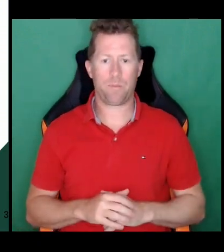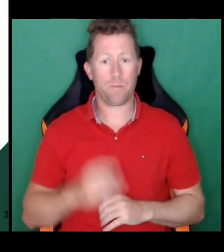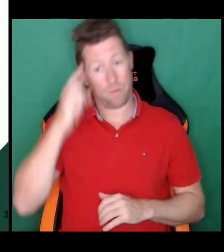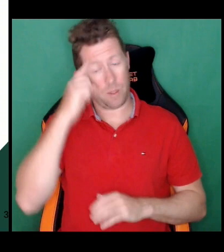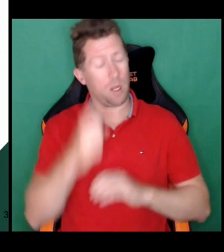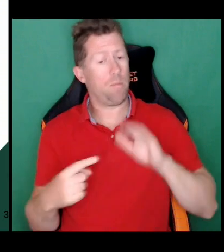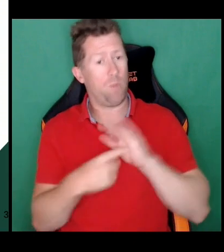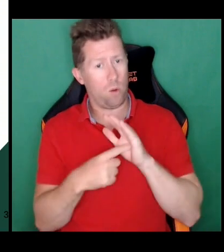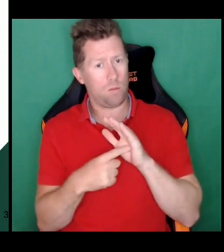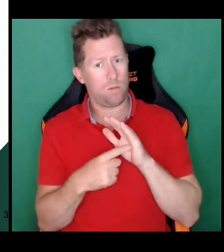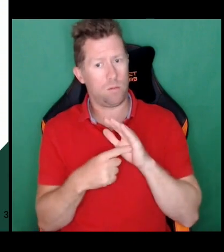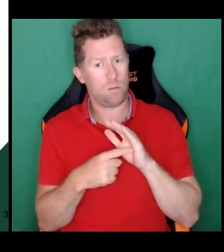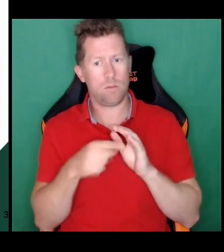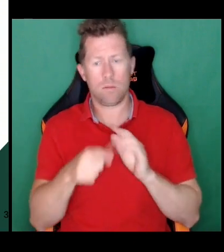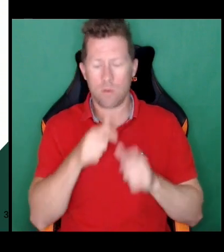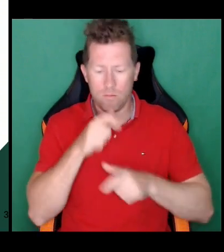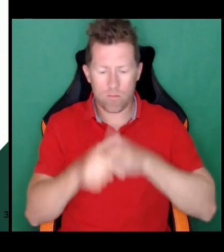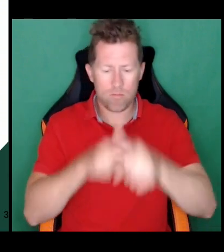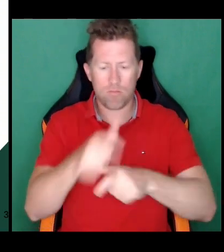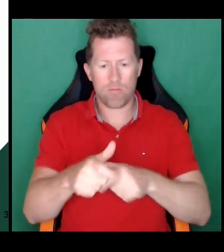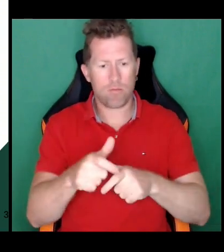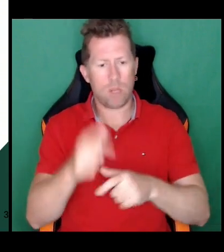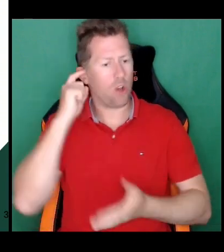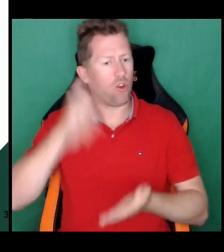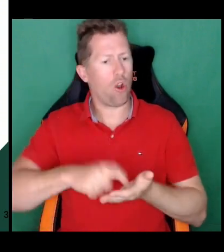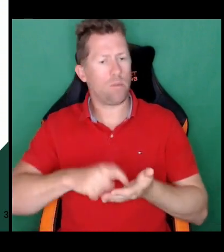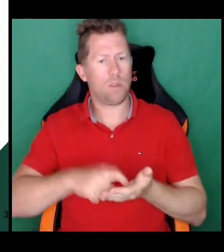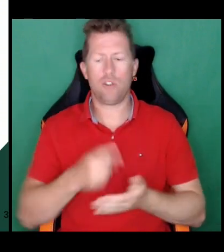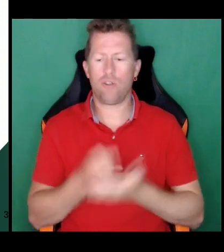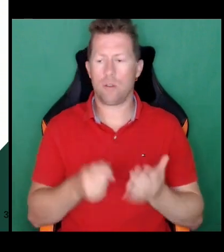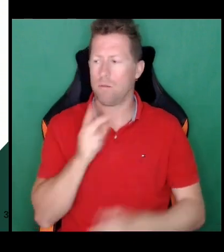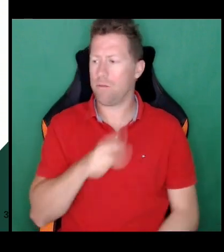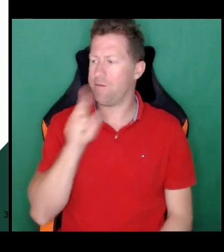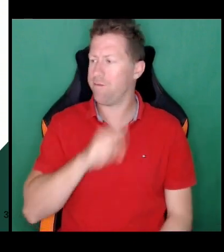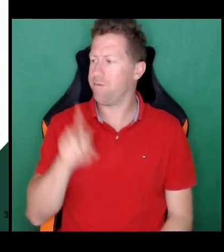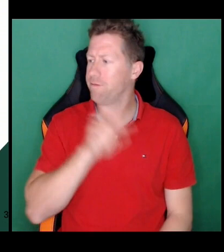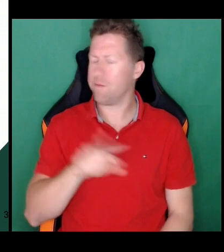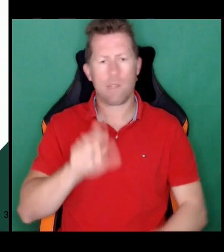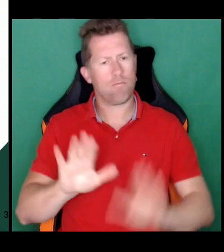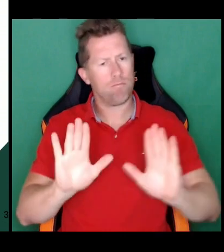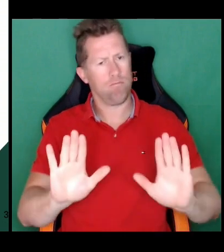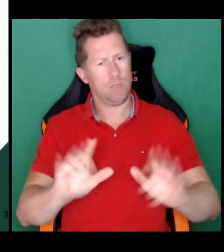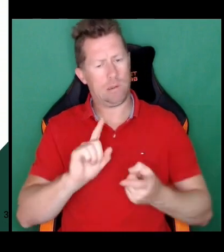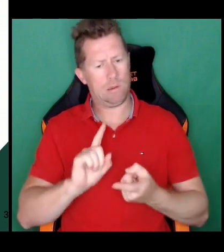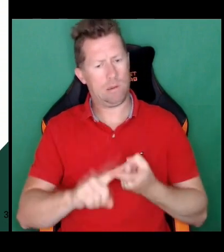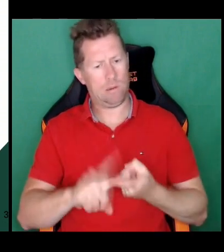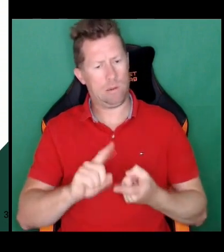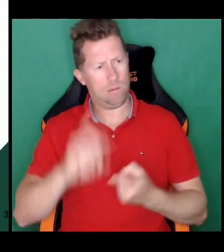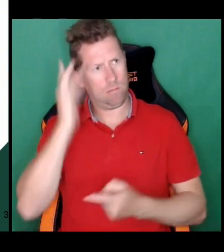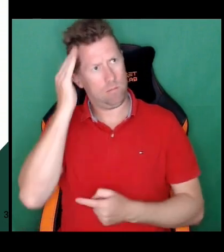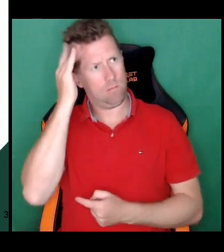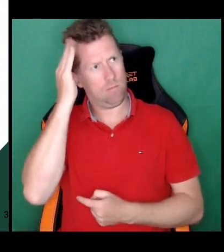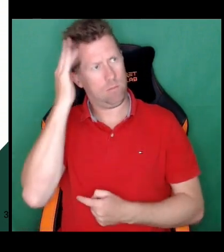that these words don't simply become words that we repeat, but that we continue to reflect on our role as allies